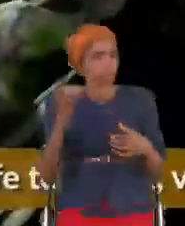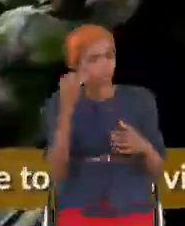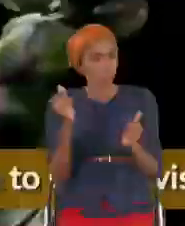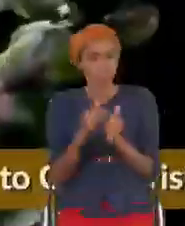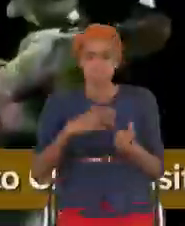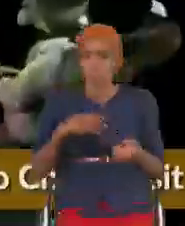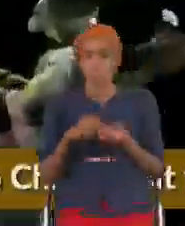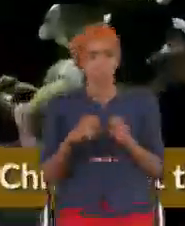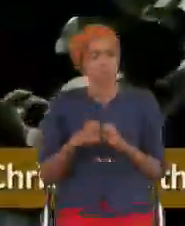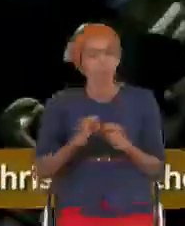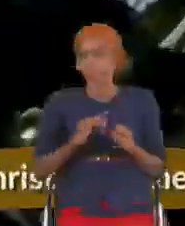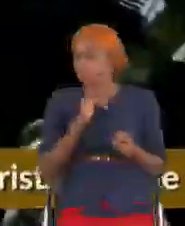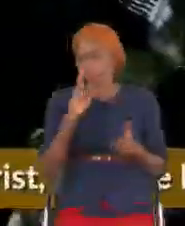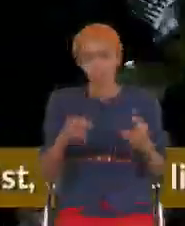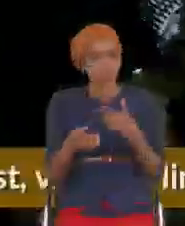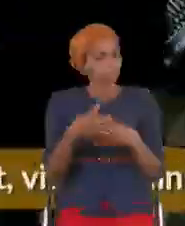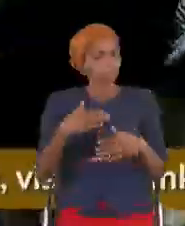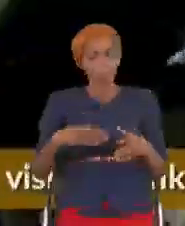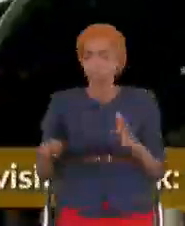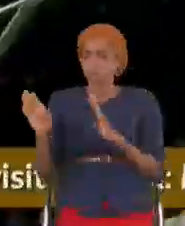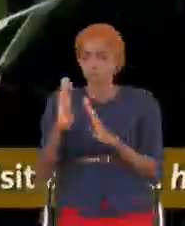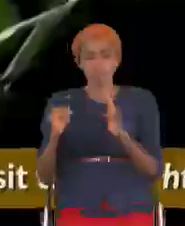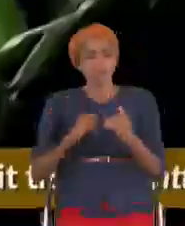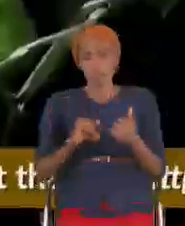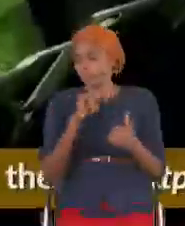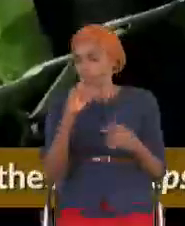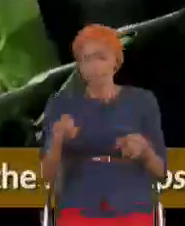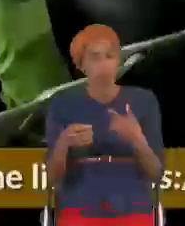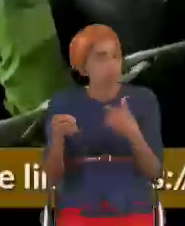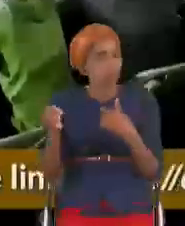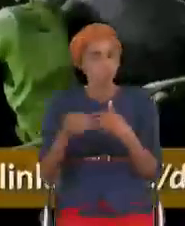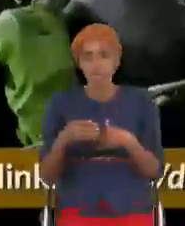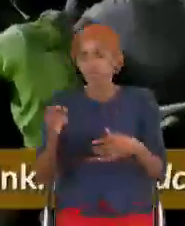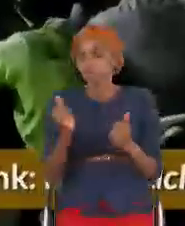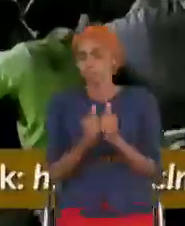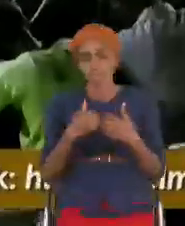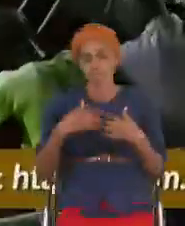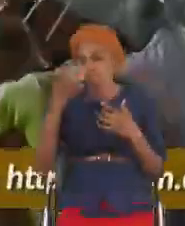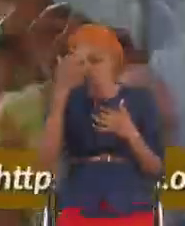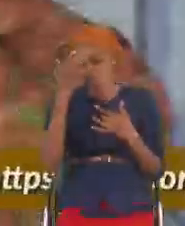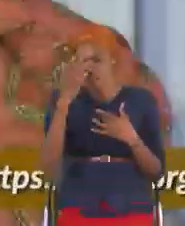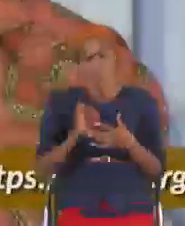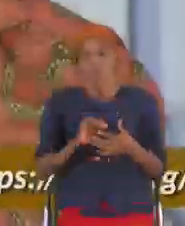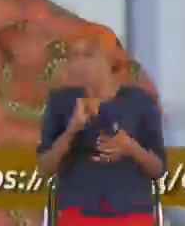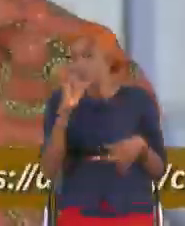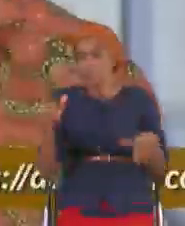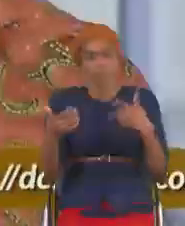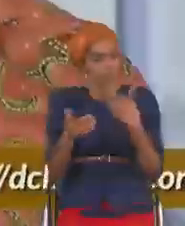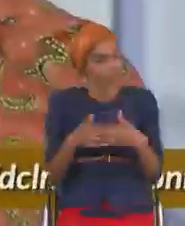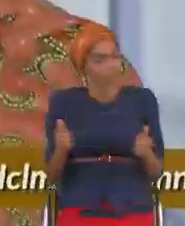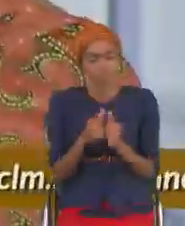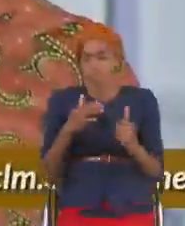not go back with this load. I will not go back with my sickness. I will not go back with